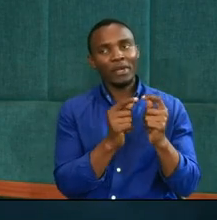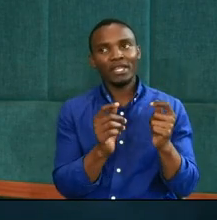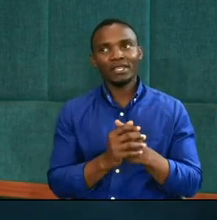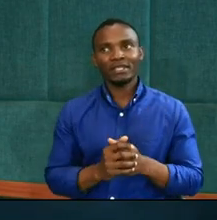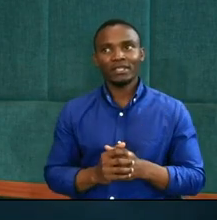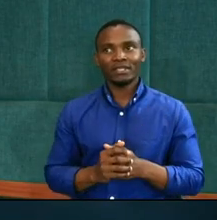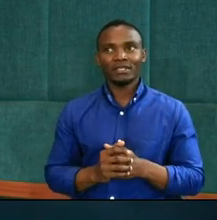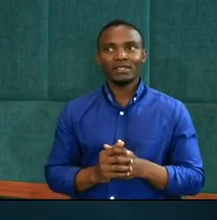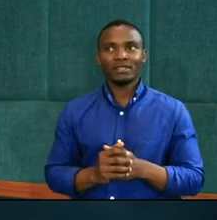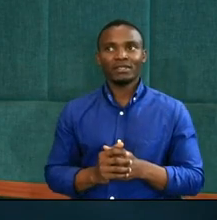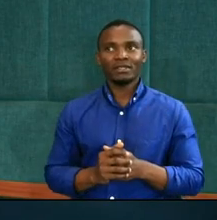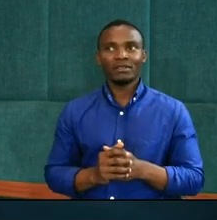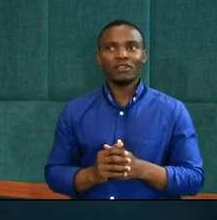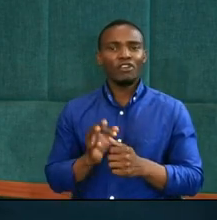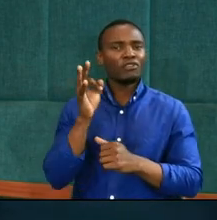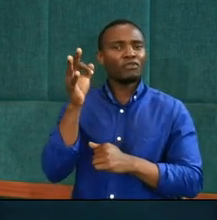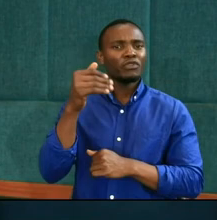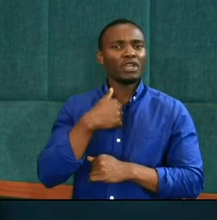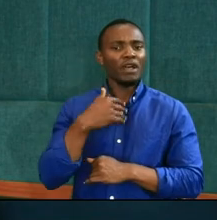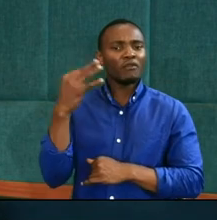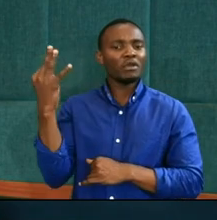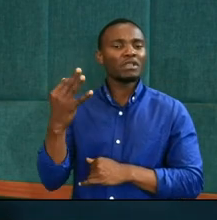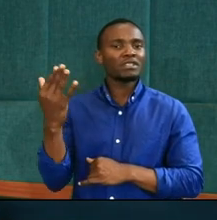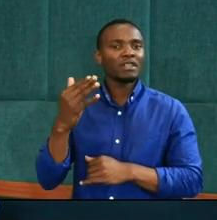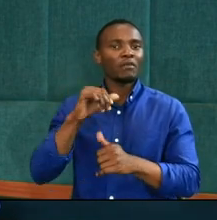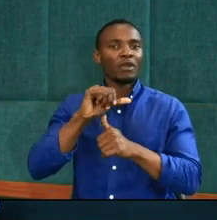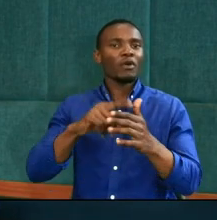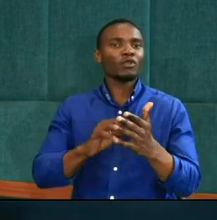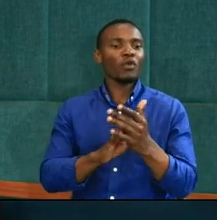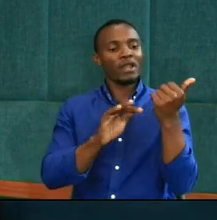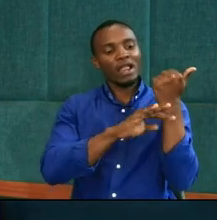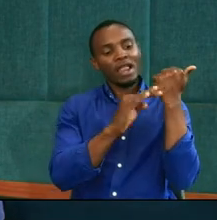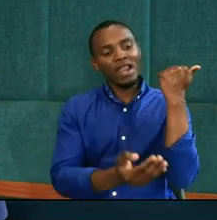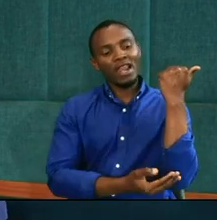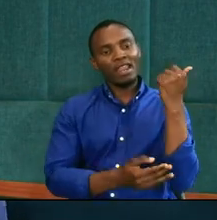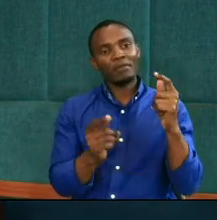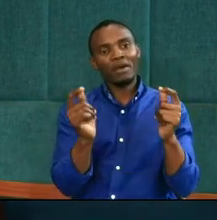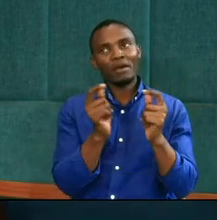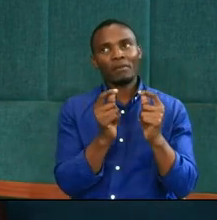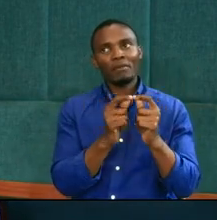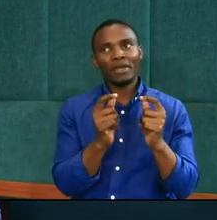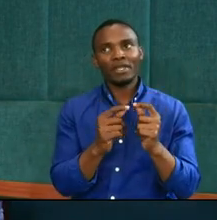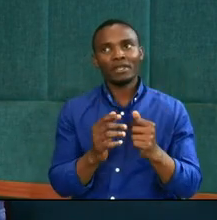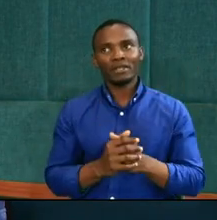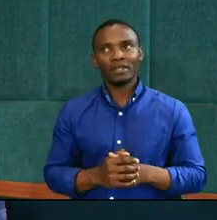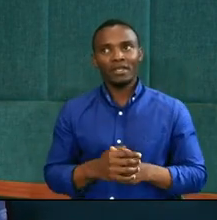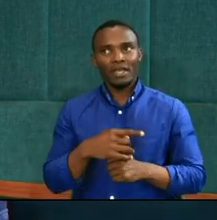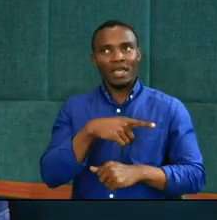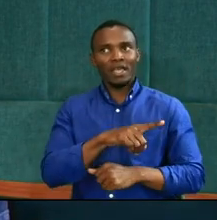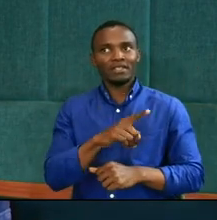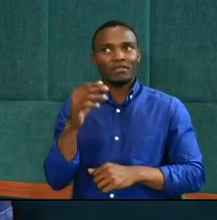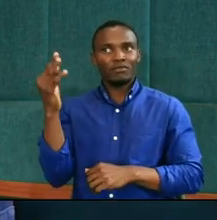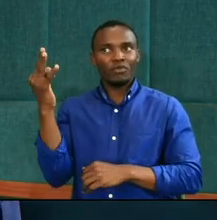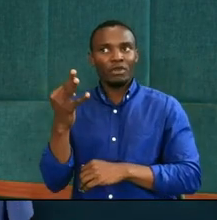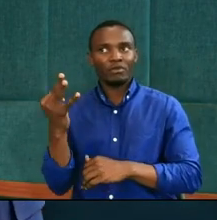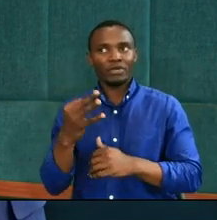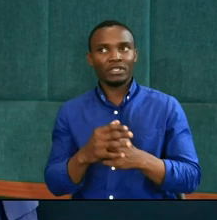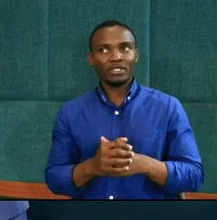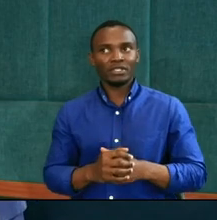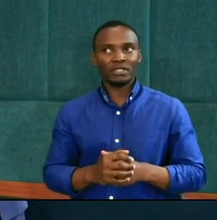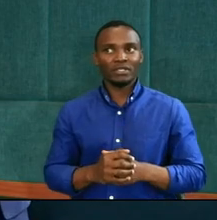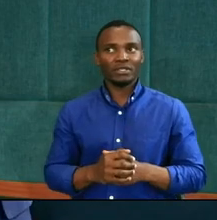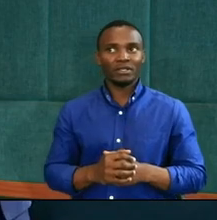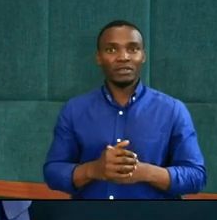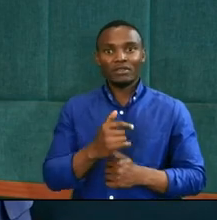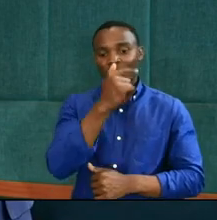up in this week about labor pain. I'm going to leave half of it down there because I